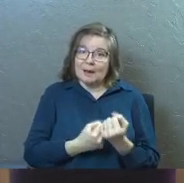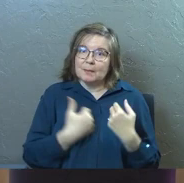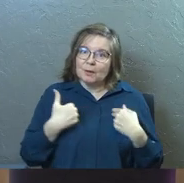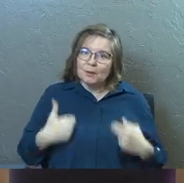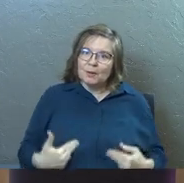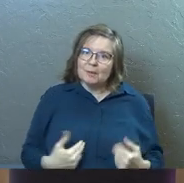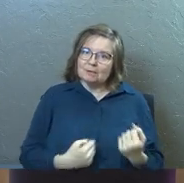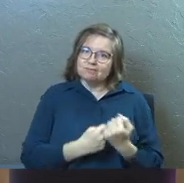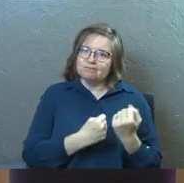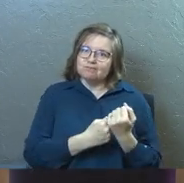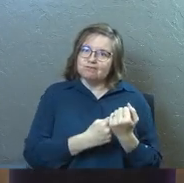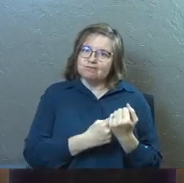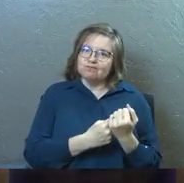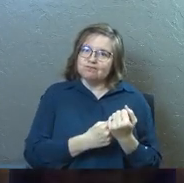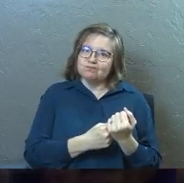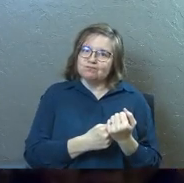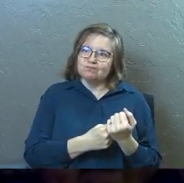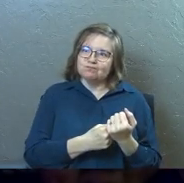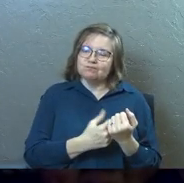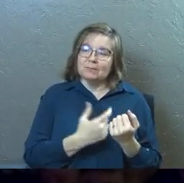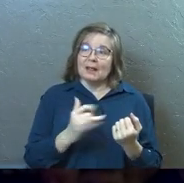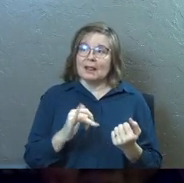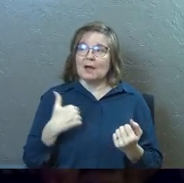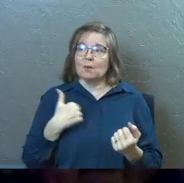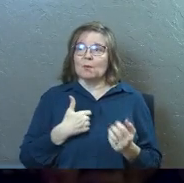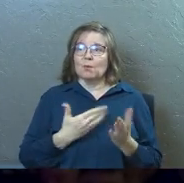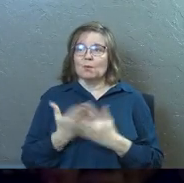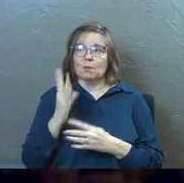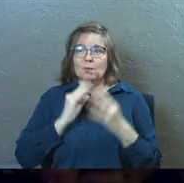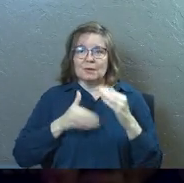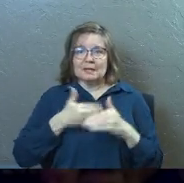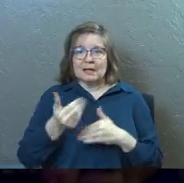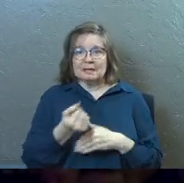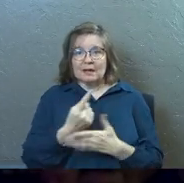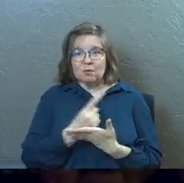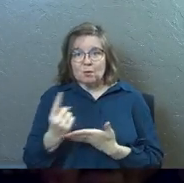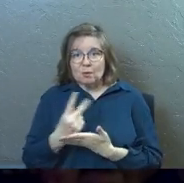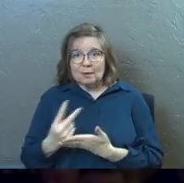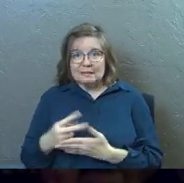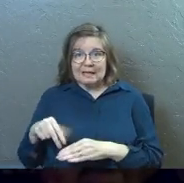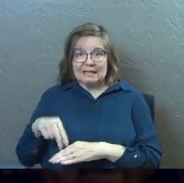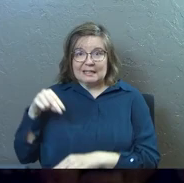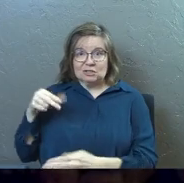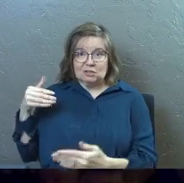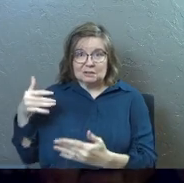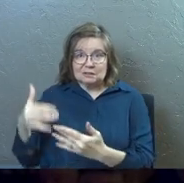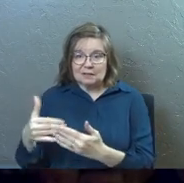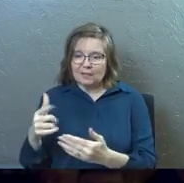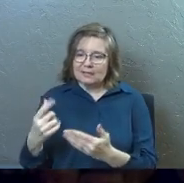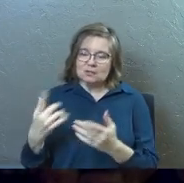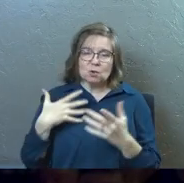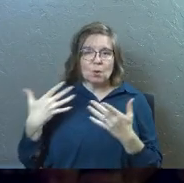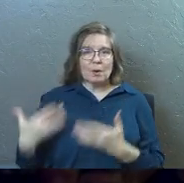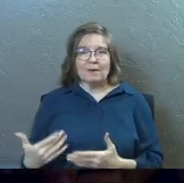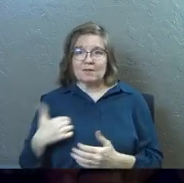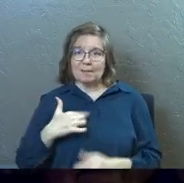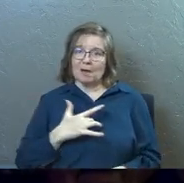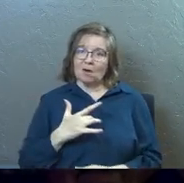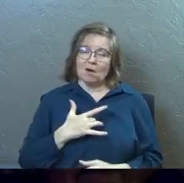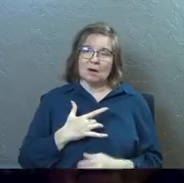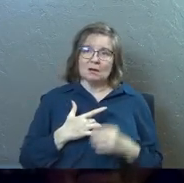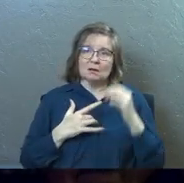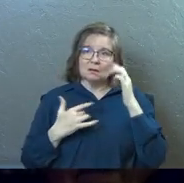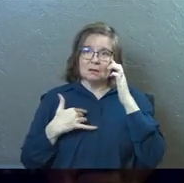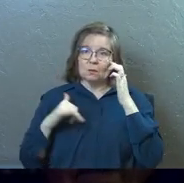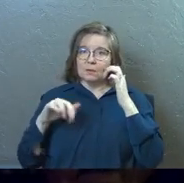human being. Be there. Like we're going through these next several weeks in Easter, guys, and this is just so heavy on my heart. Like,